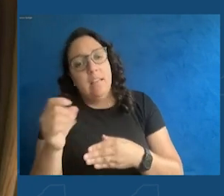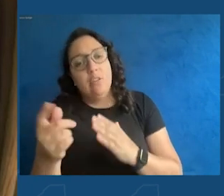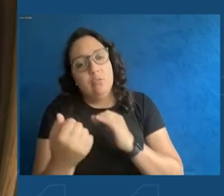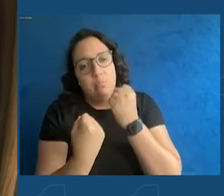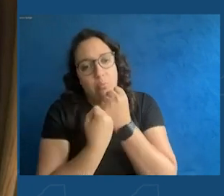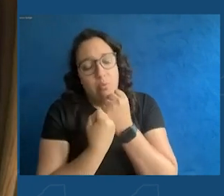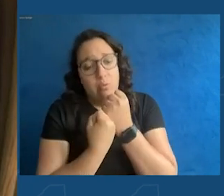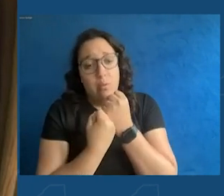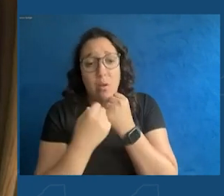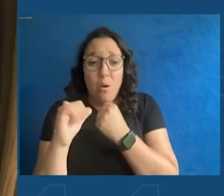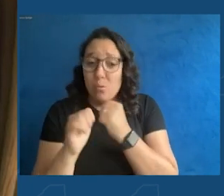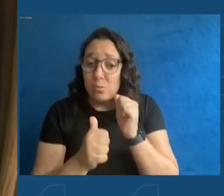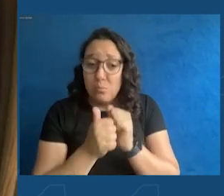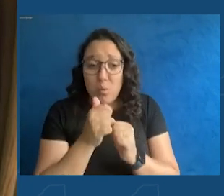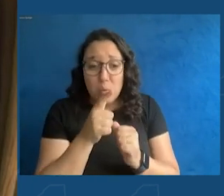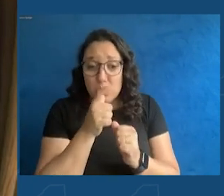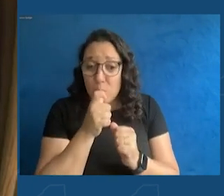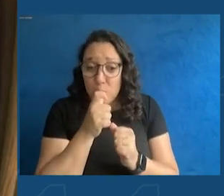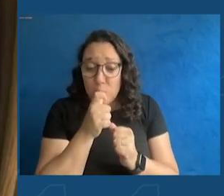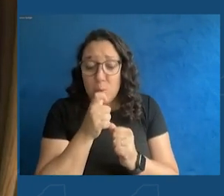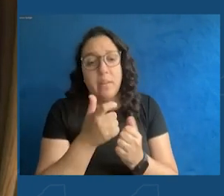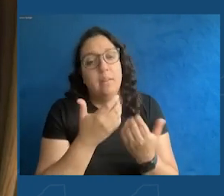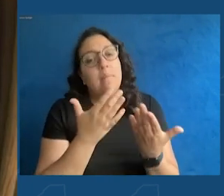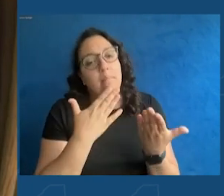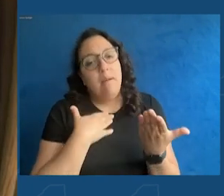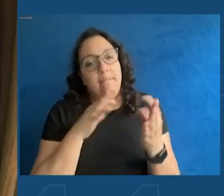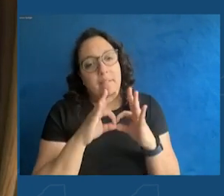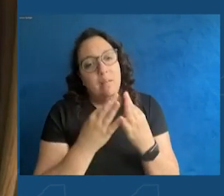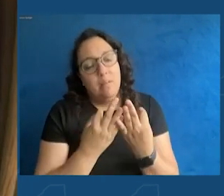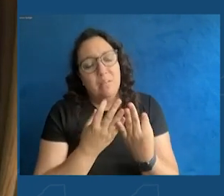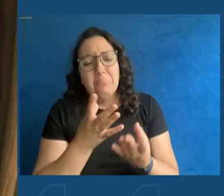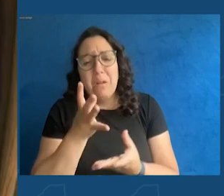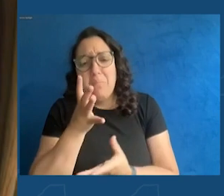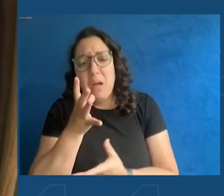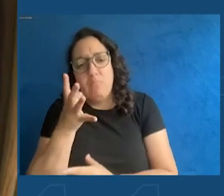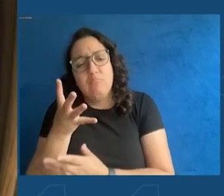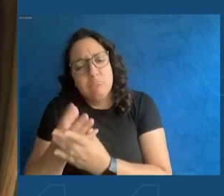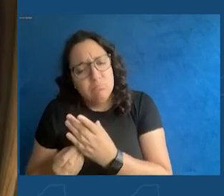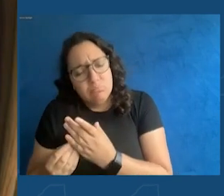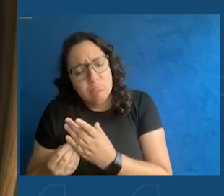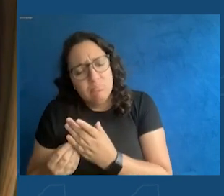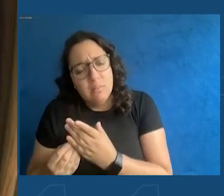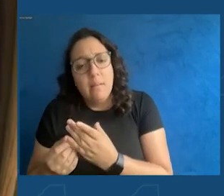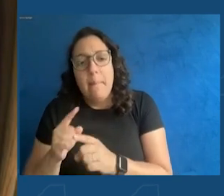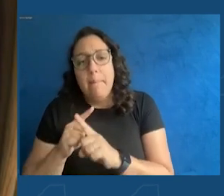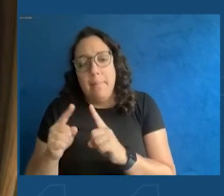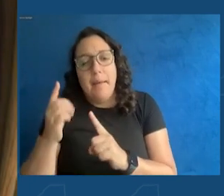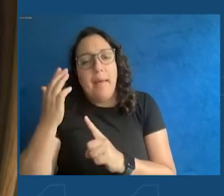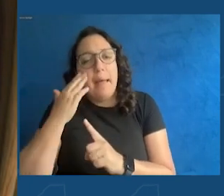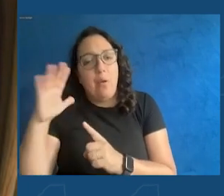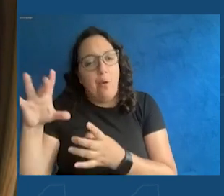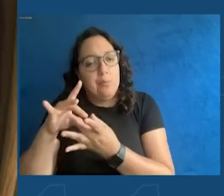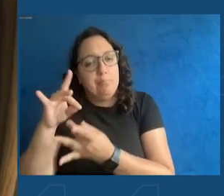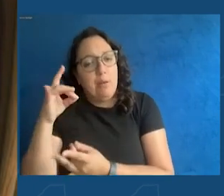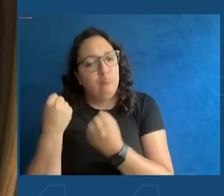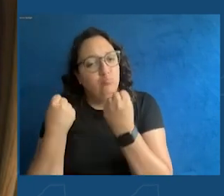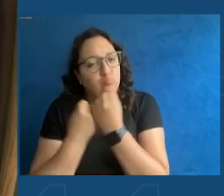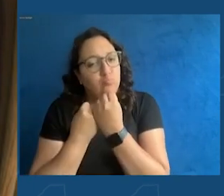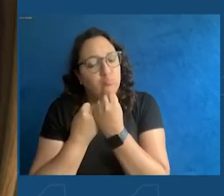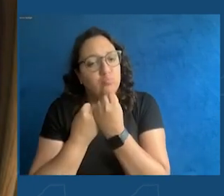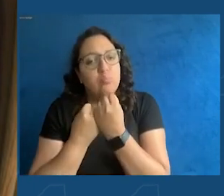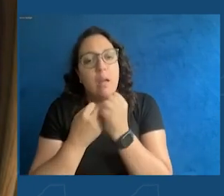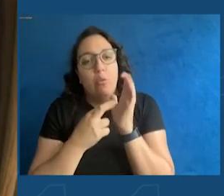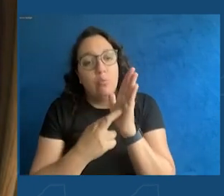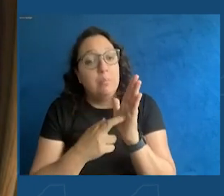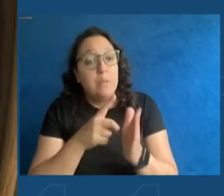thank my family. My mother left us way too soon, but I know she is with me in spirit and represented by both of her brothers and